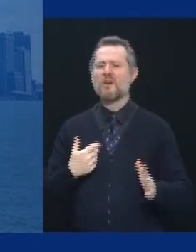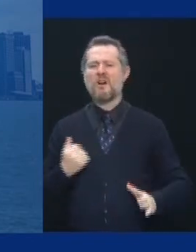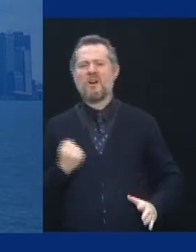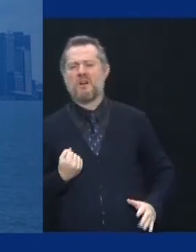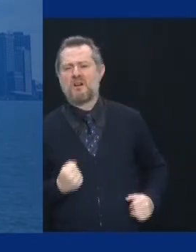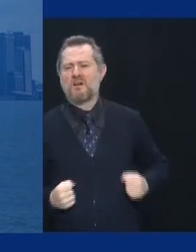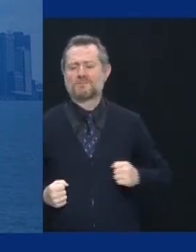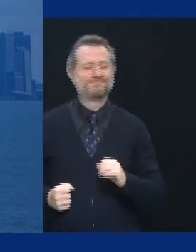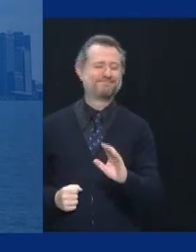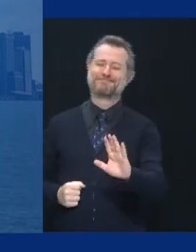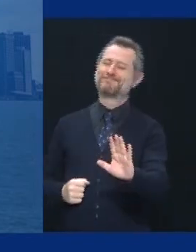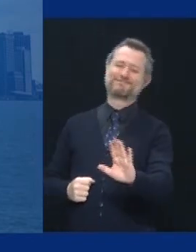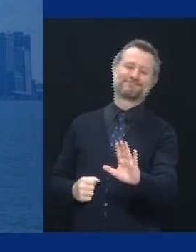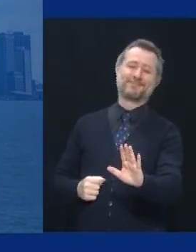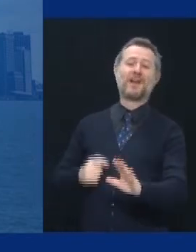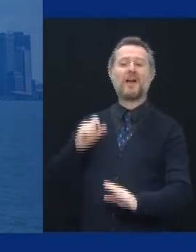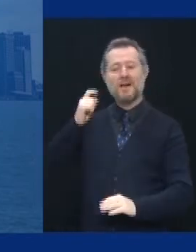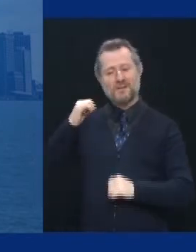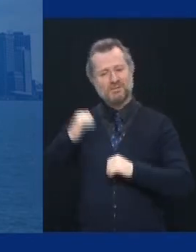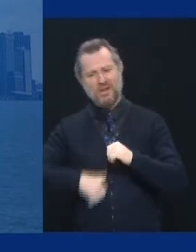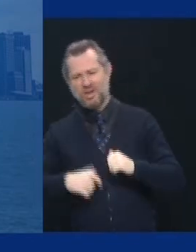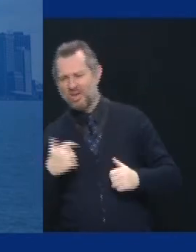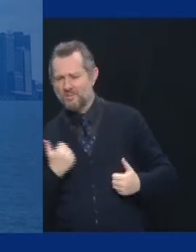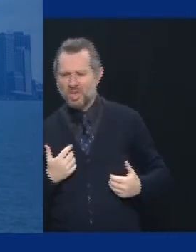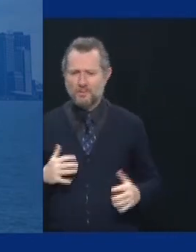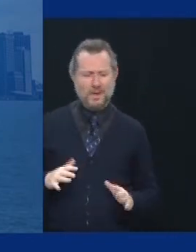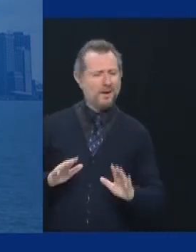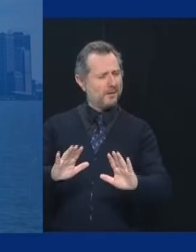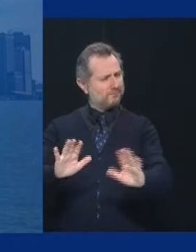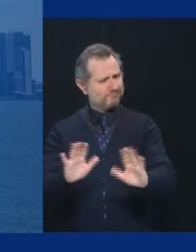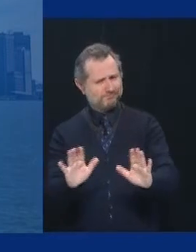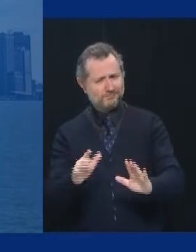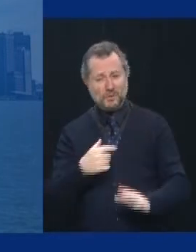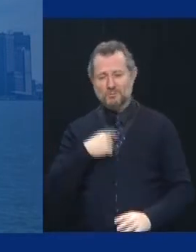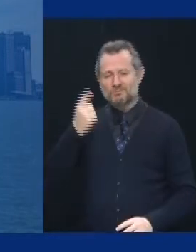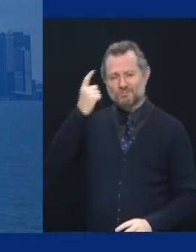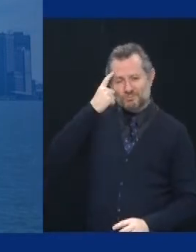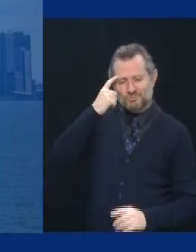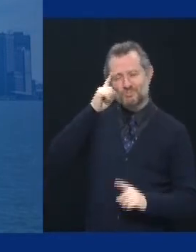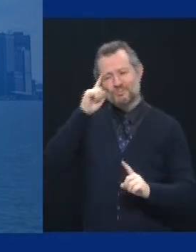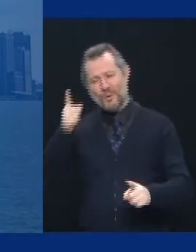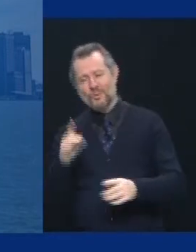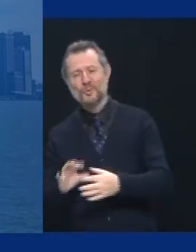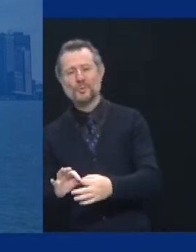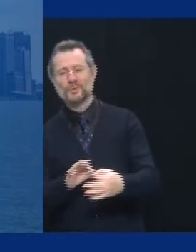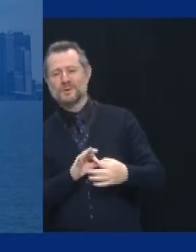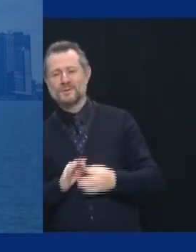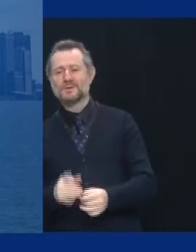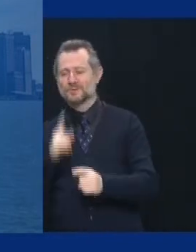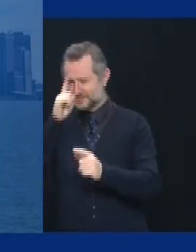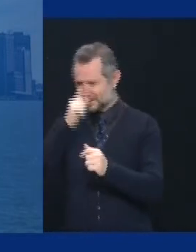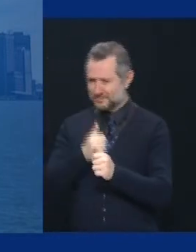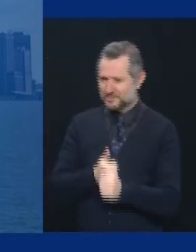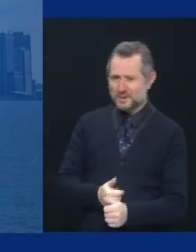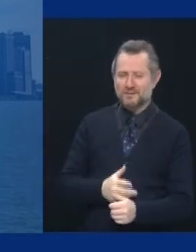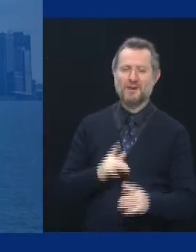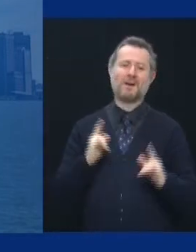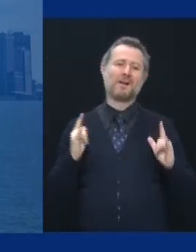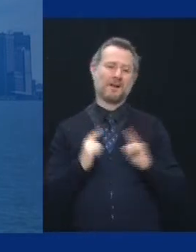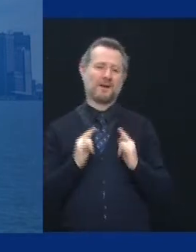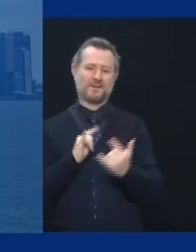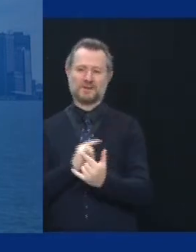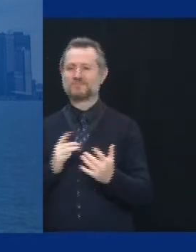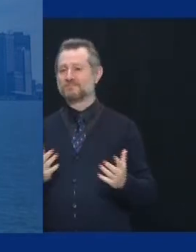that's what people think about New Yorkers. It's smart, it's united, it's disciplined, and it's loving. And